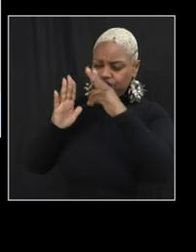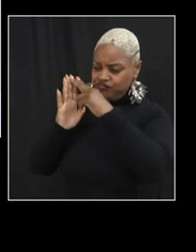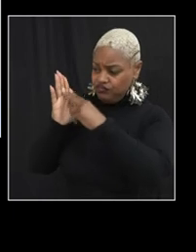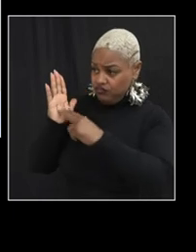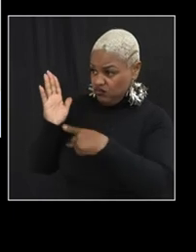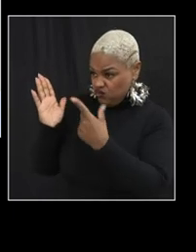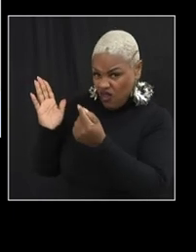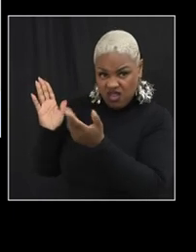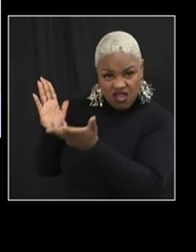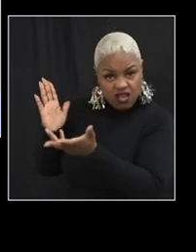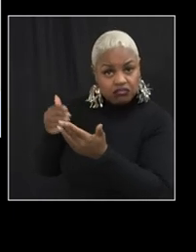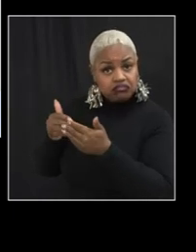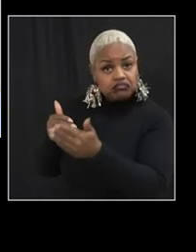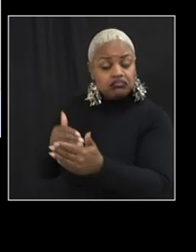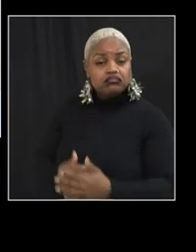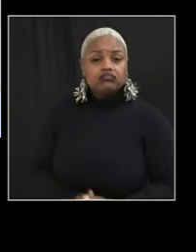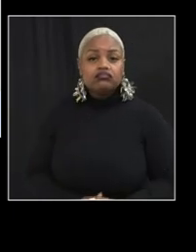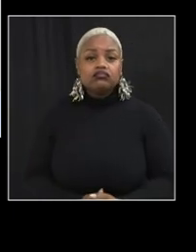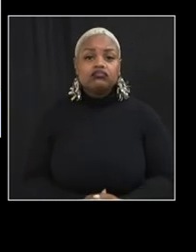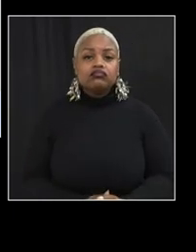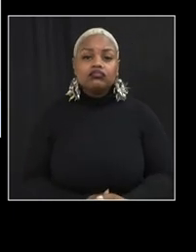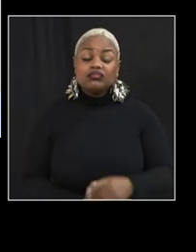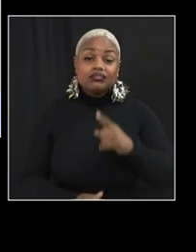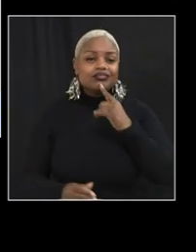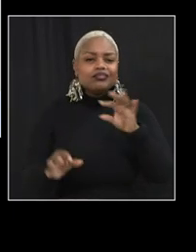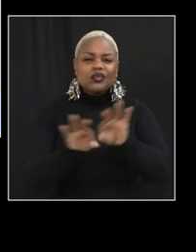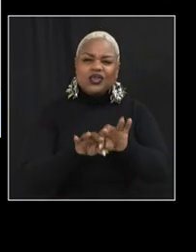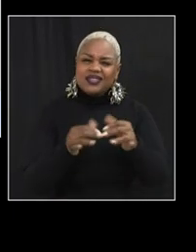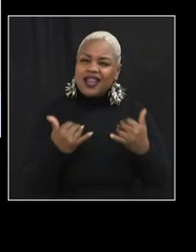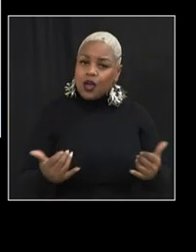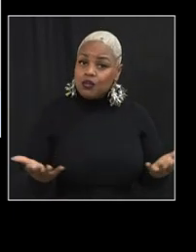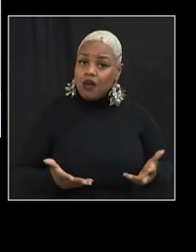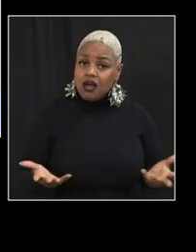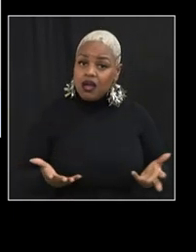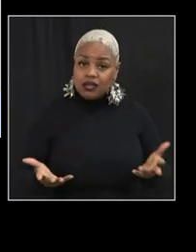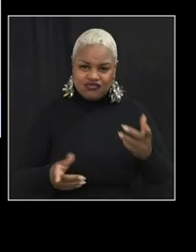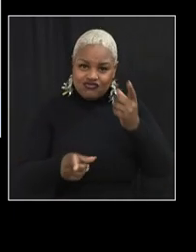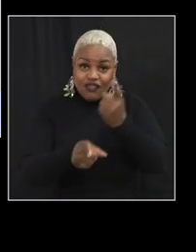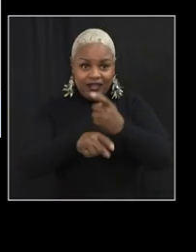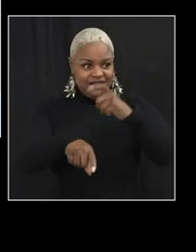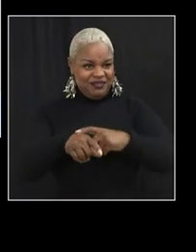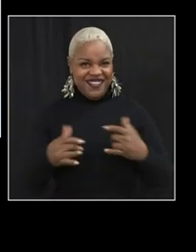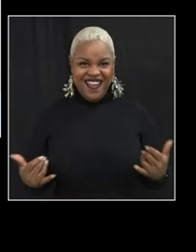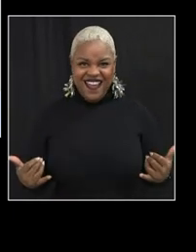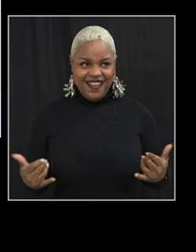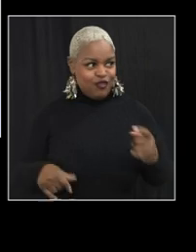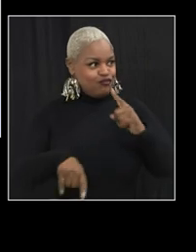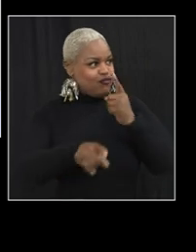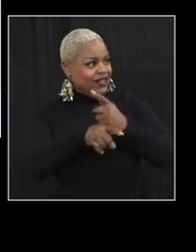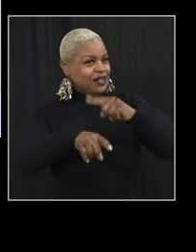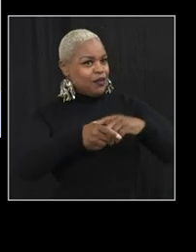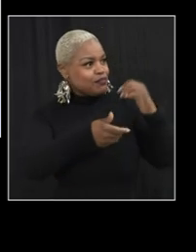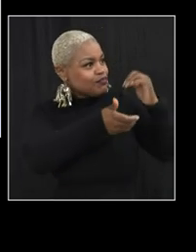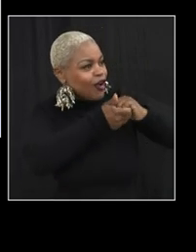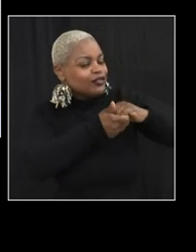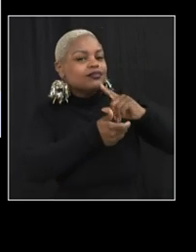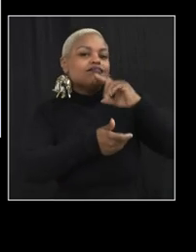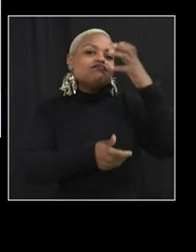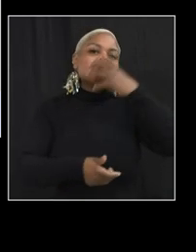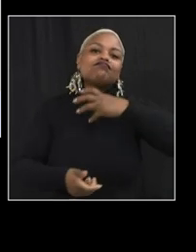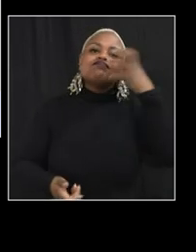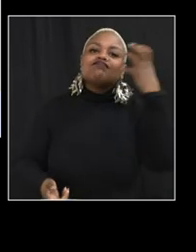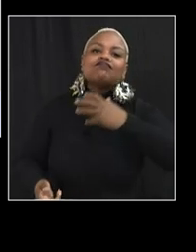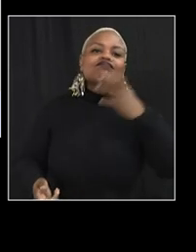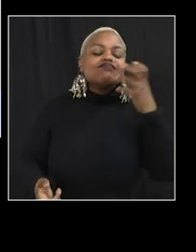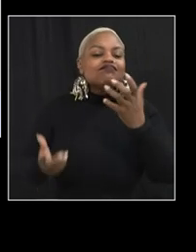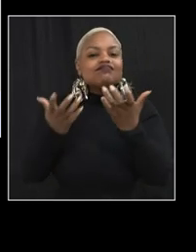it's important now. It's the right time, and we have the right partner. And they are ripe to make a decision about